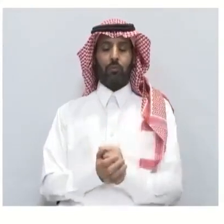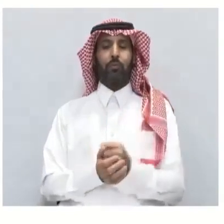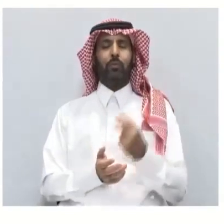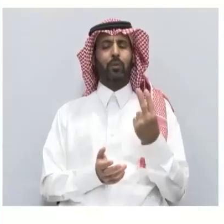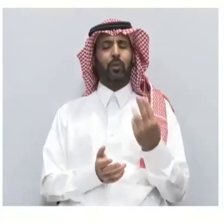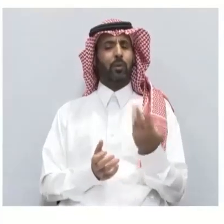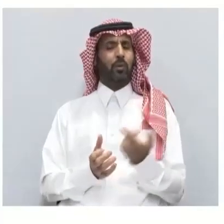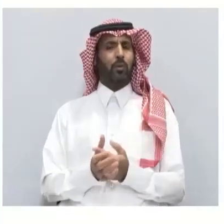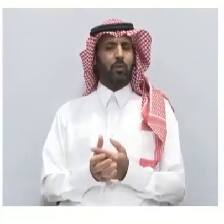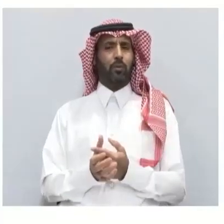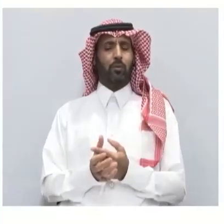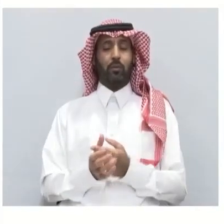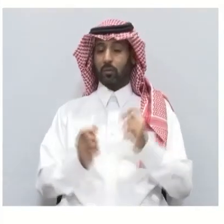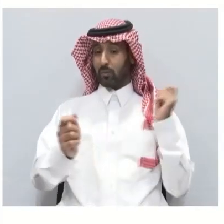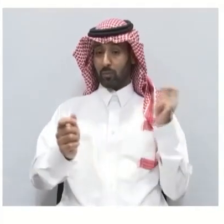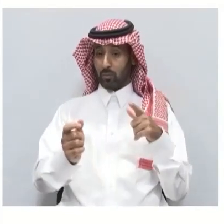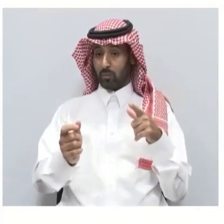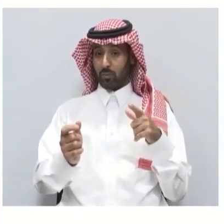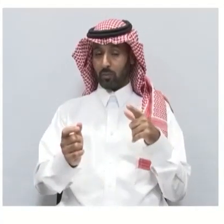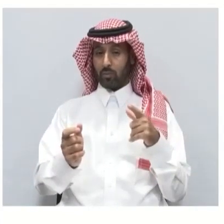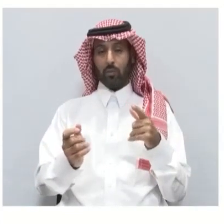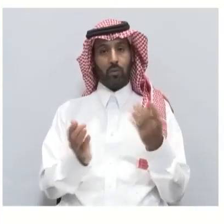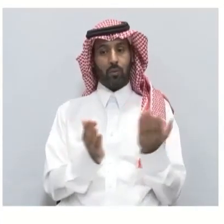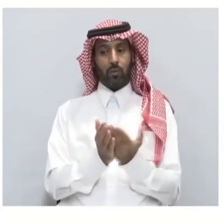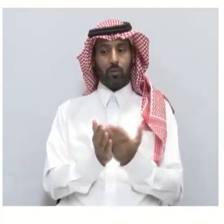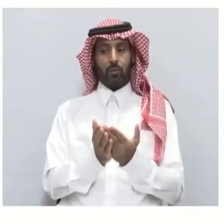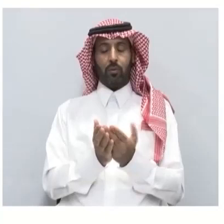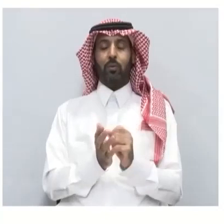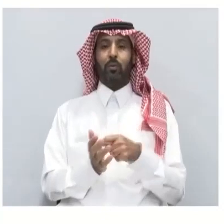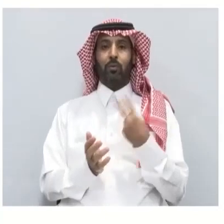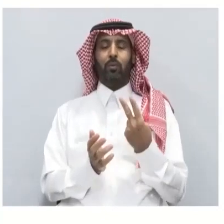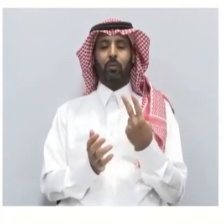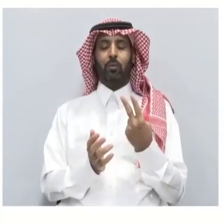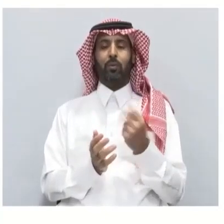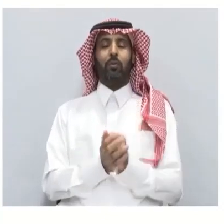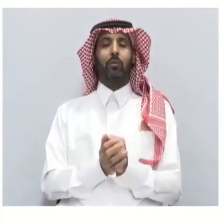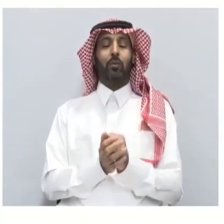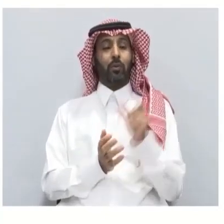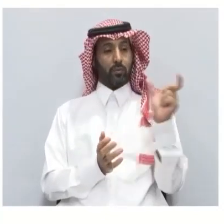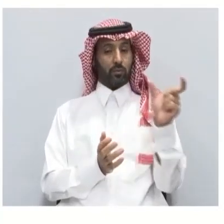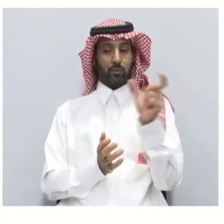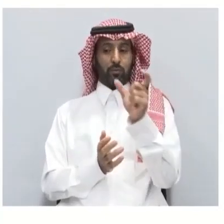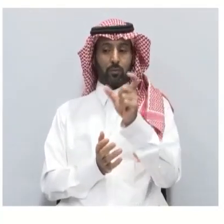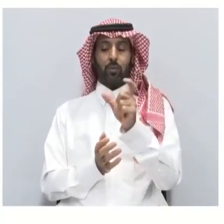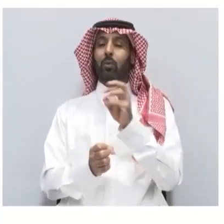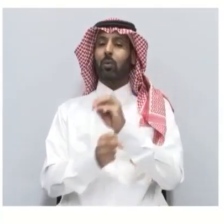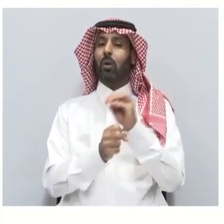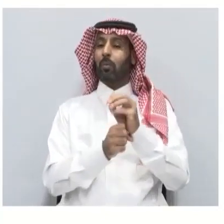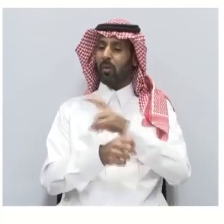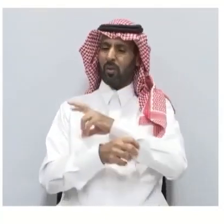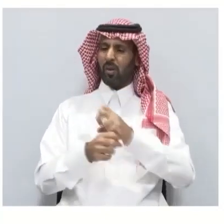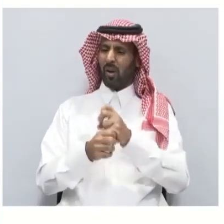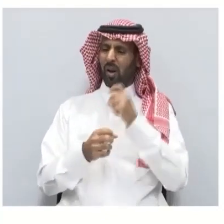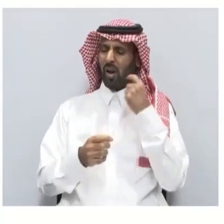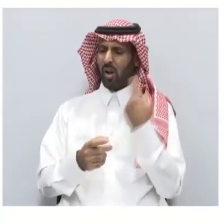So this is the goals or the objectives of this unit. The vocabulary section, you'll learn about crime and